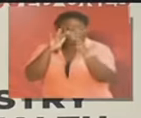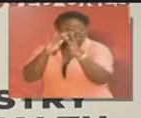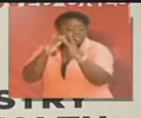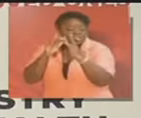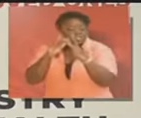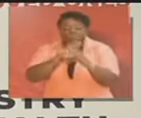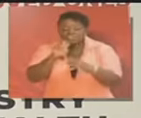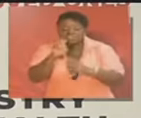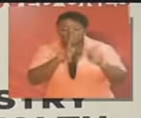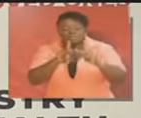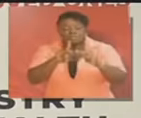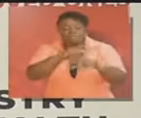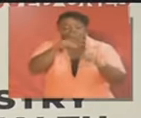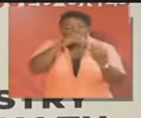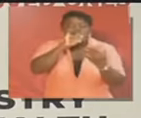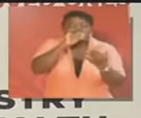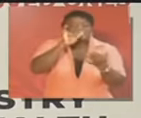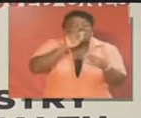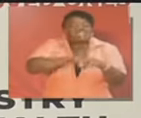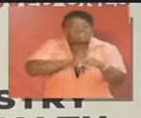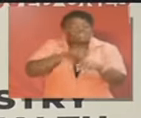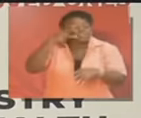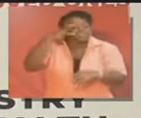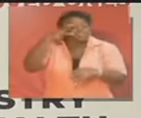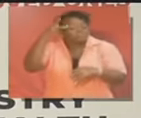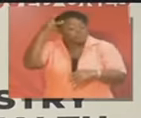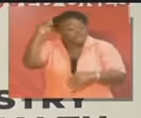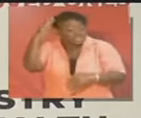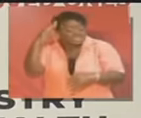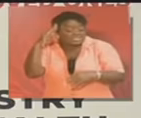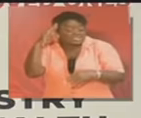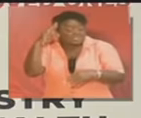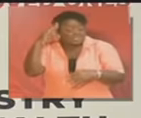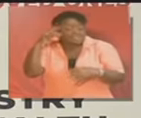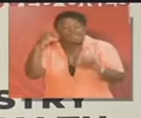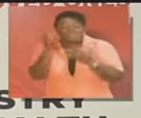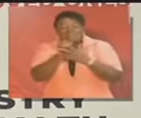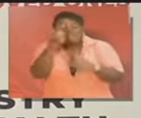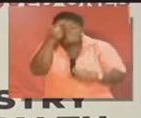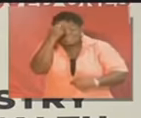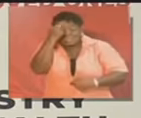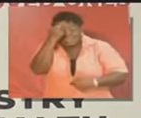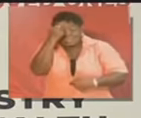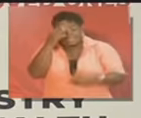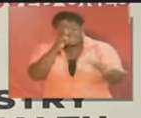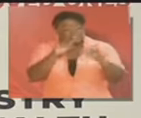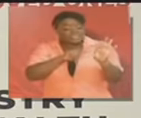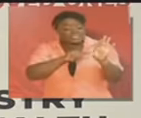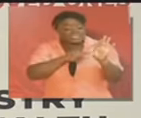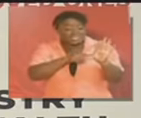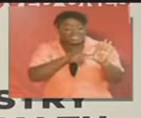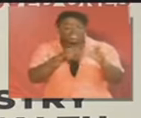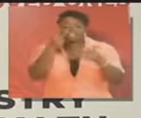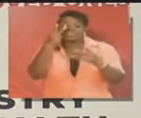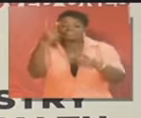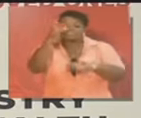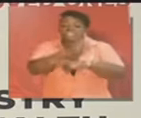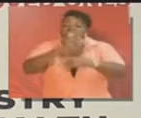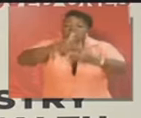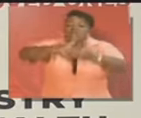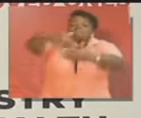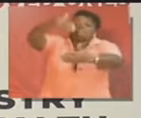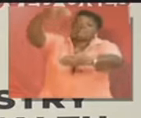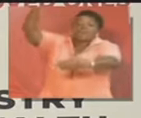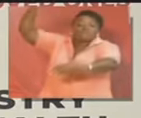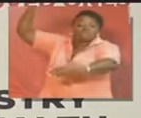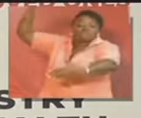particular time scale really don't apply. If the symptoms start on a given date, we move two days backwards,